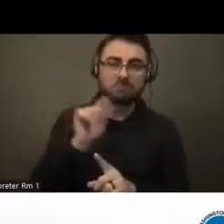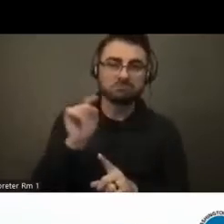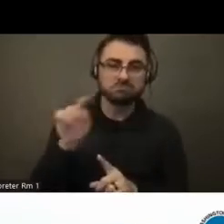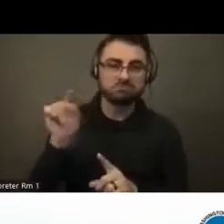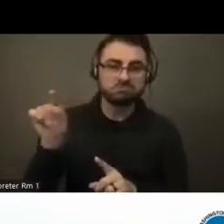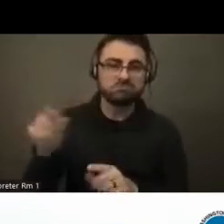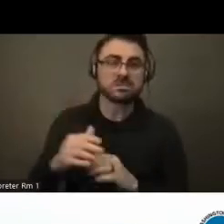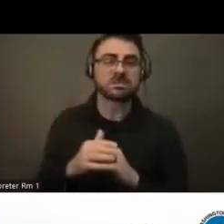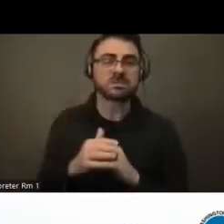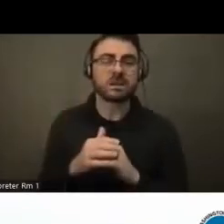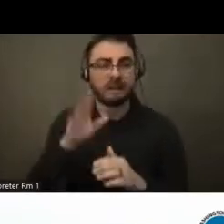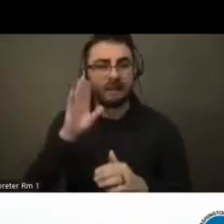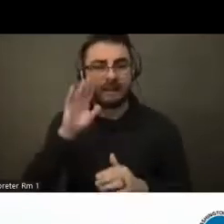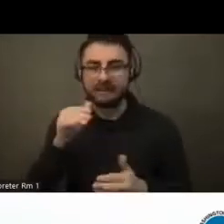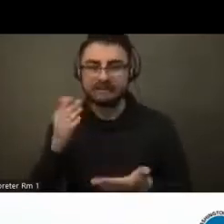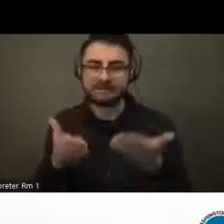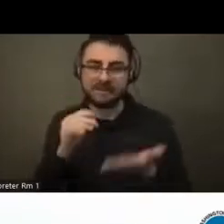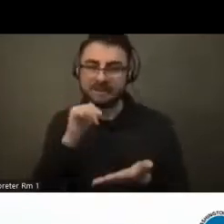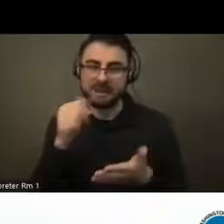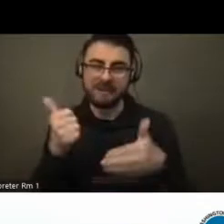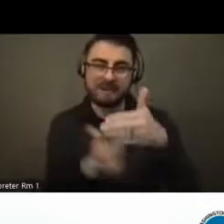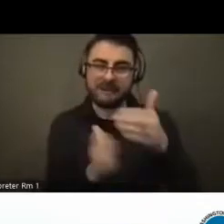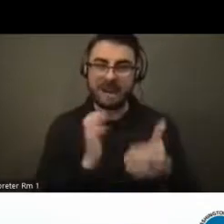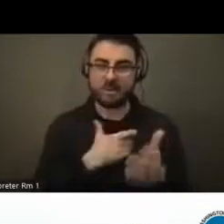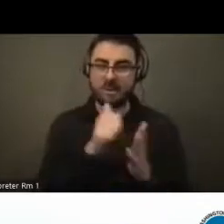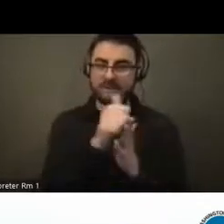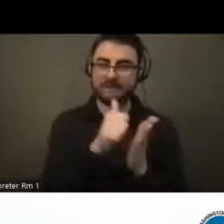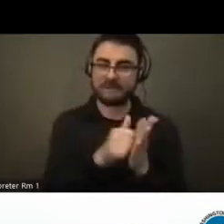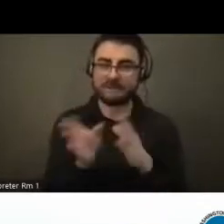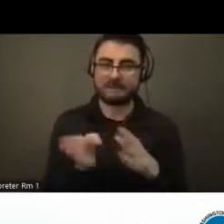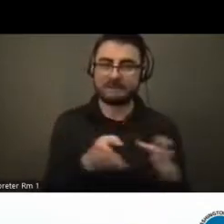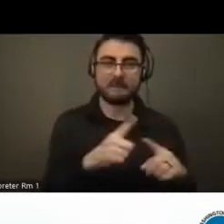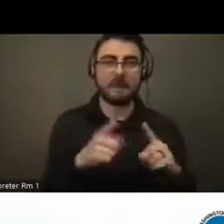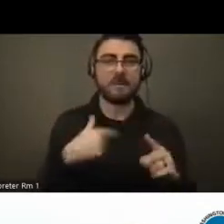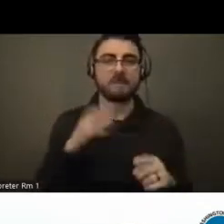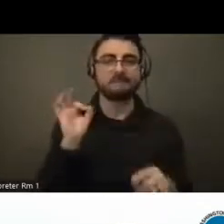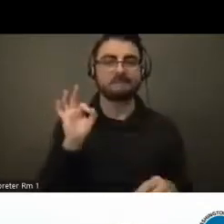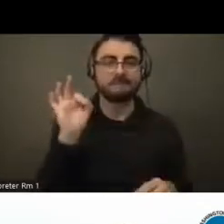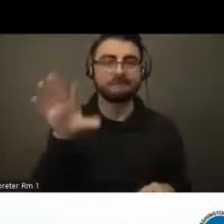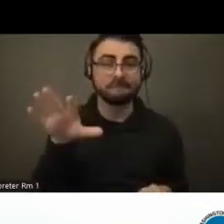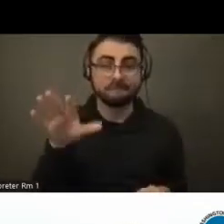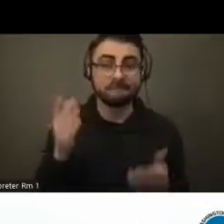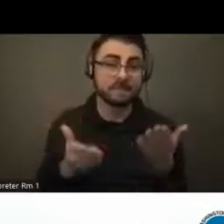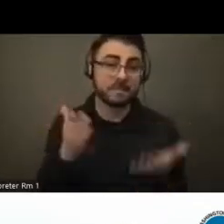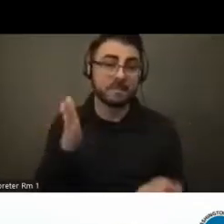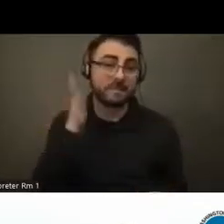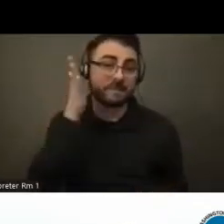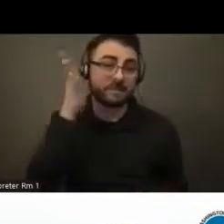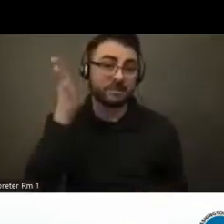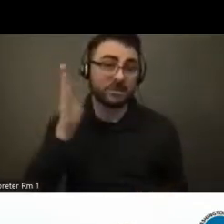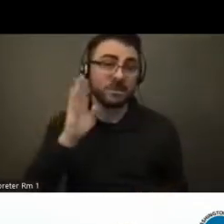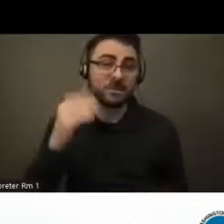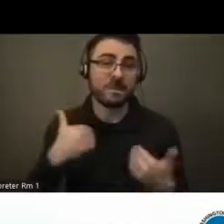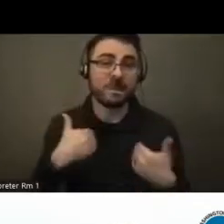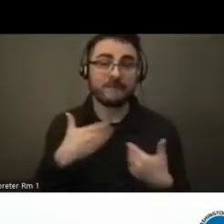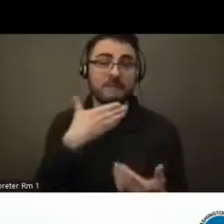probably not part of our agenda, but I just want to throw it out there. Maybe in the future we will have better